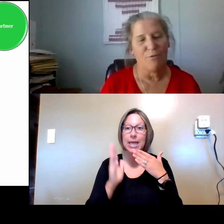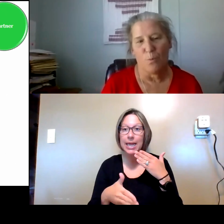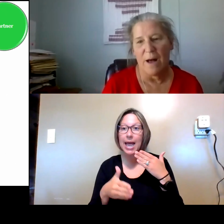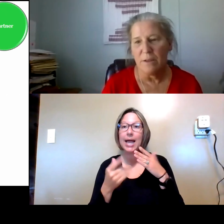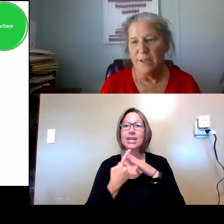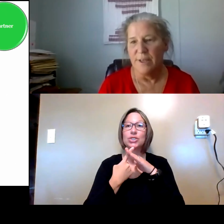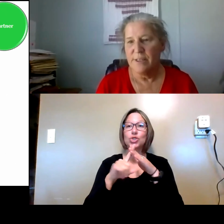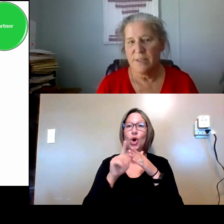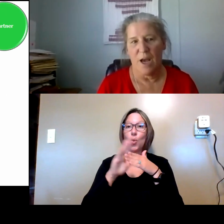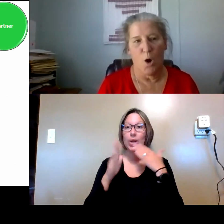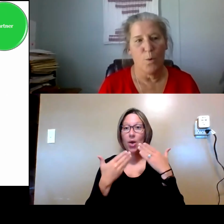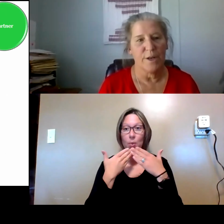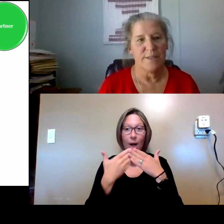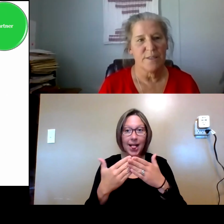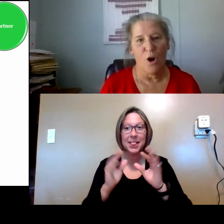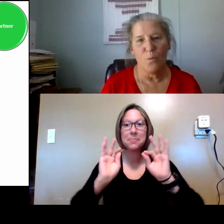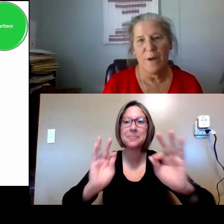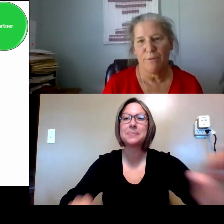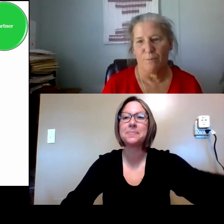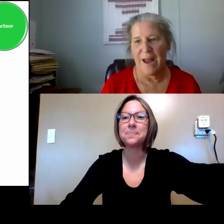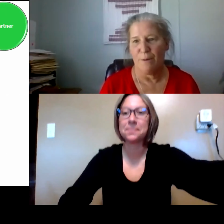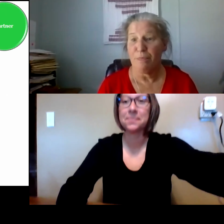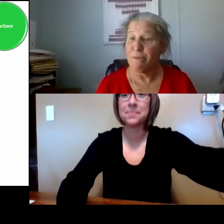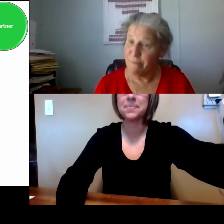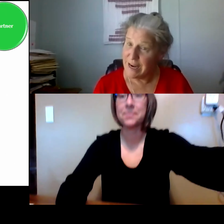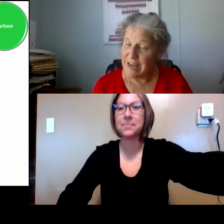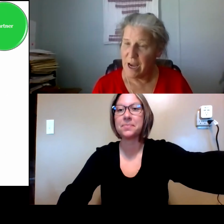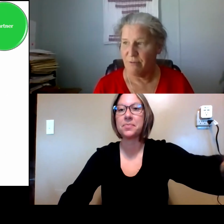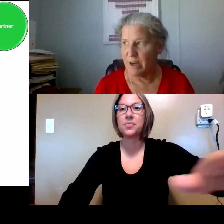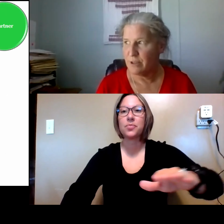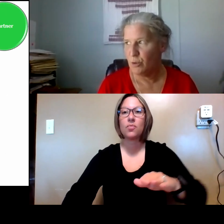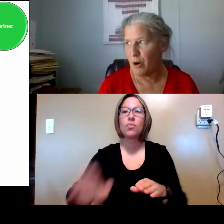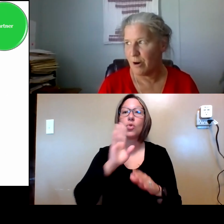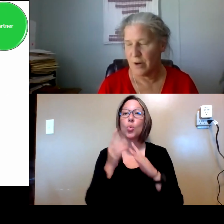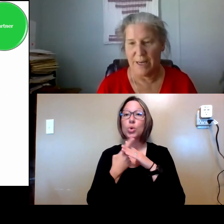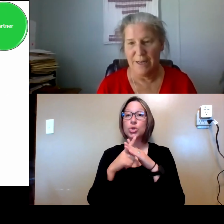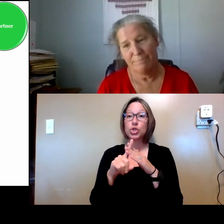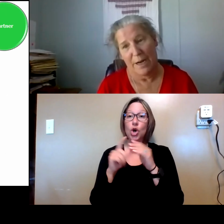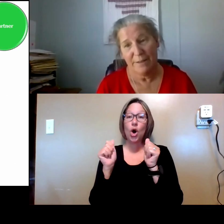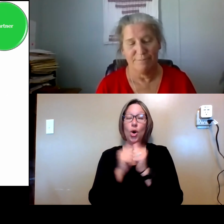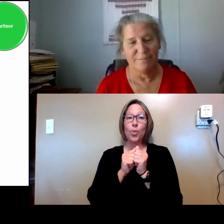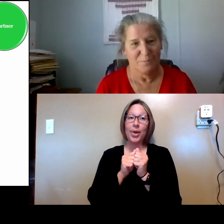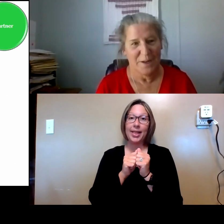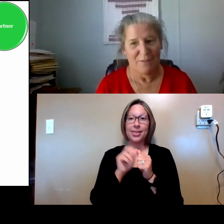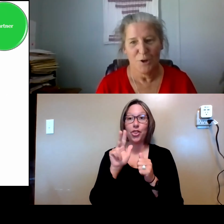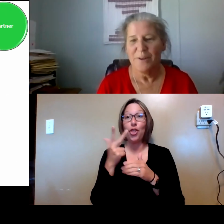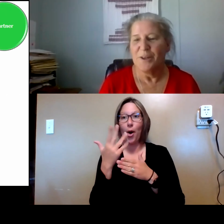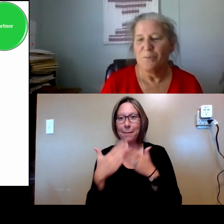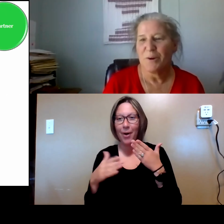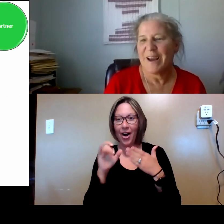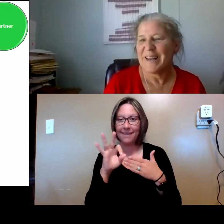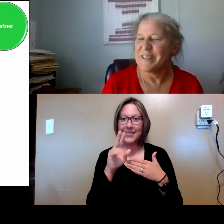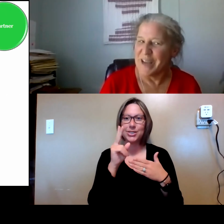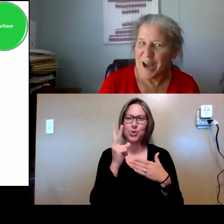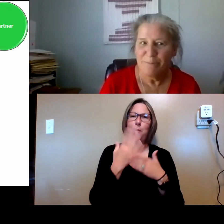week off well. So we're going to start with round 3 of a 2-part training, but whatever.